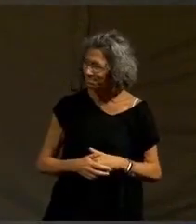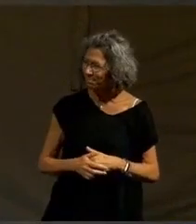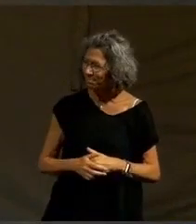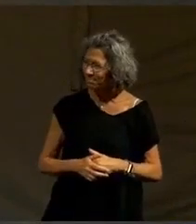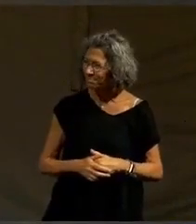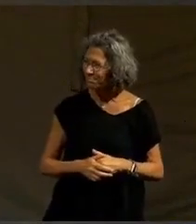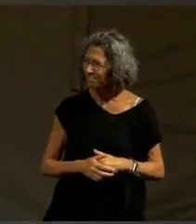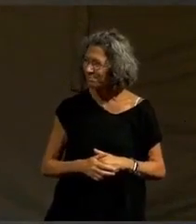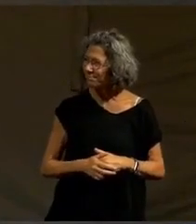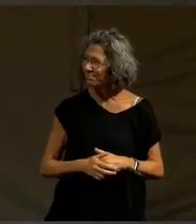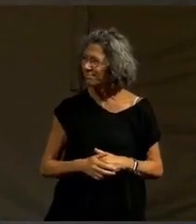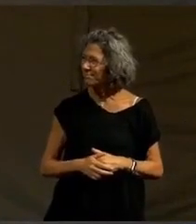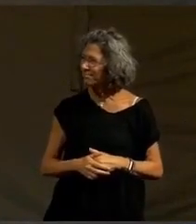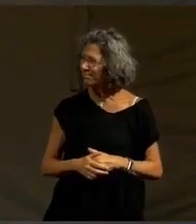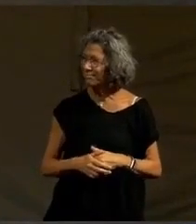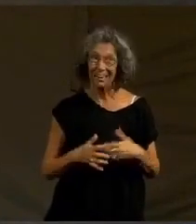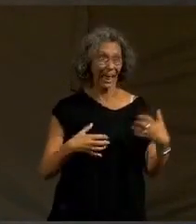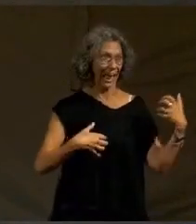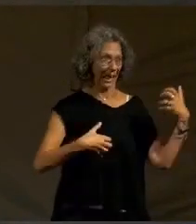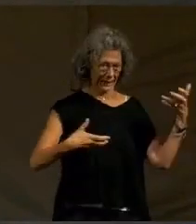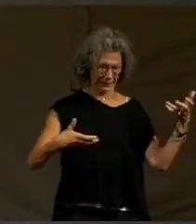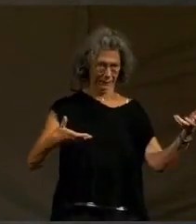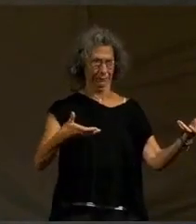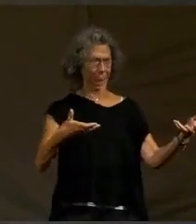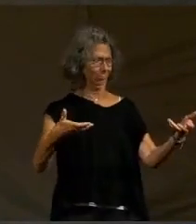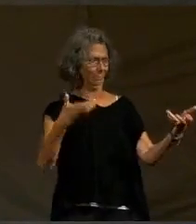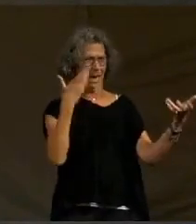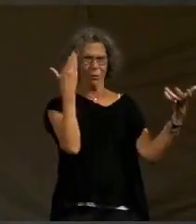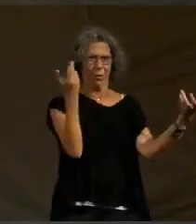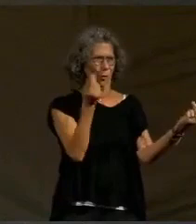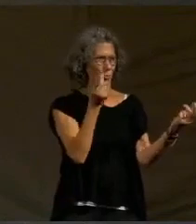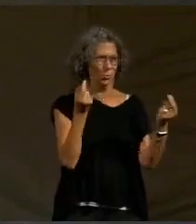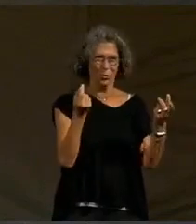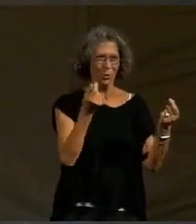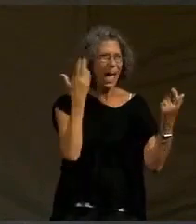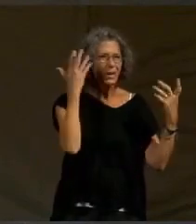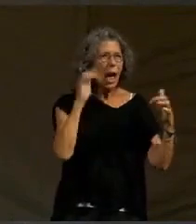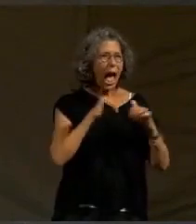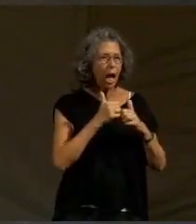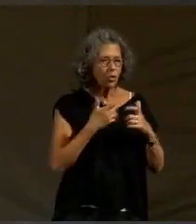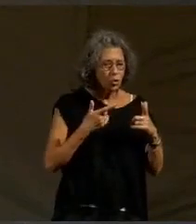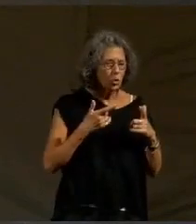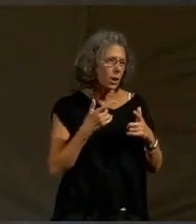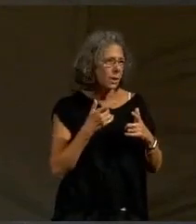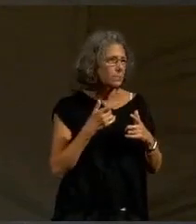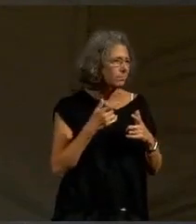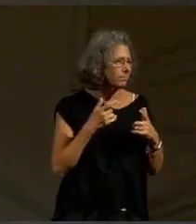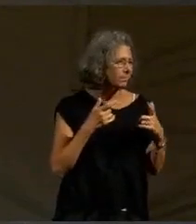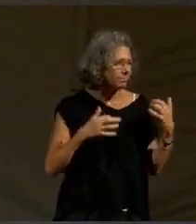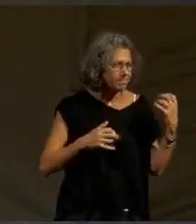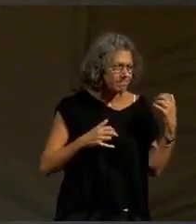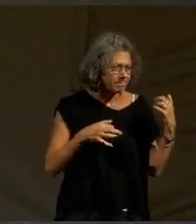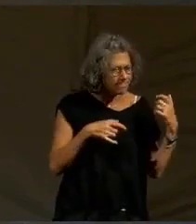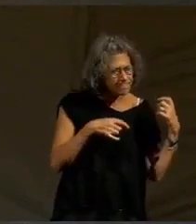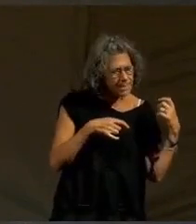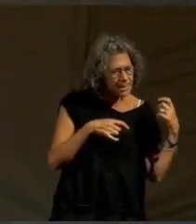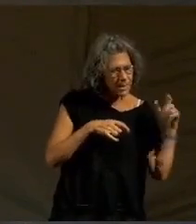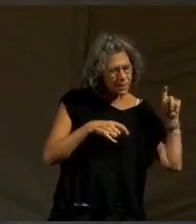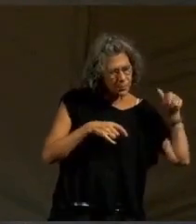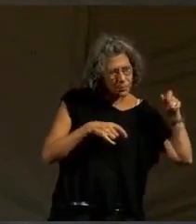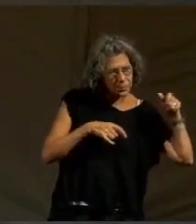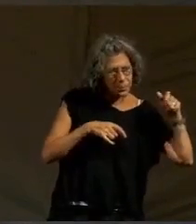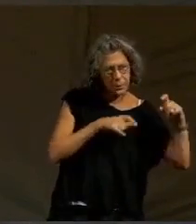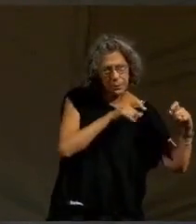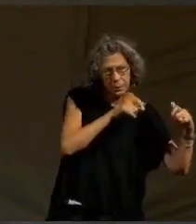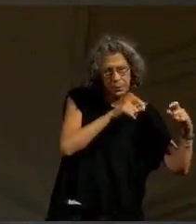Yes, but I didn't know what to do with it. In fact, I didn't even know how to tune it. So I went down to Hudson's, downtown Detroit, big old